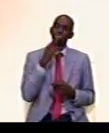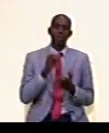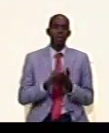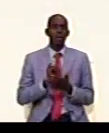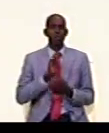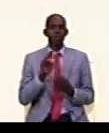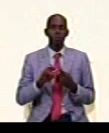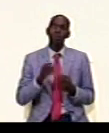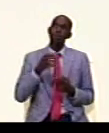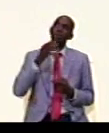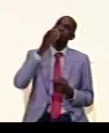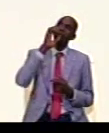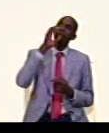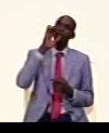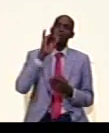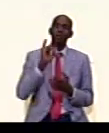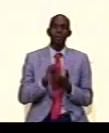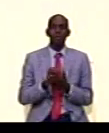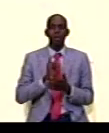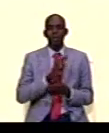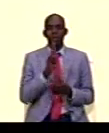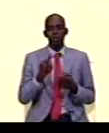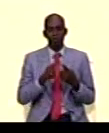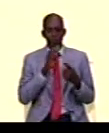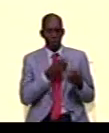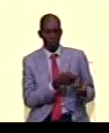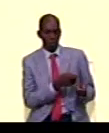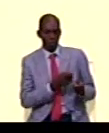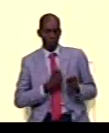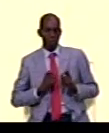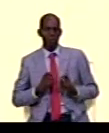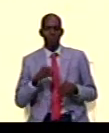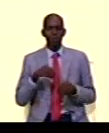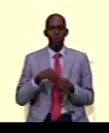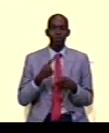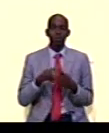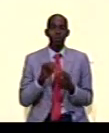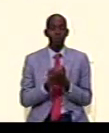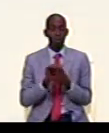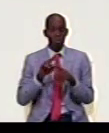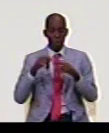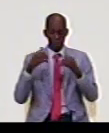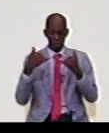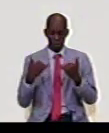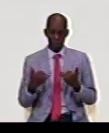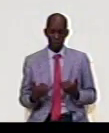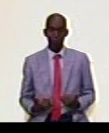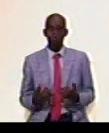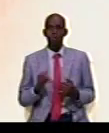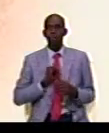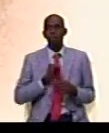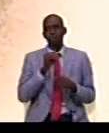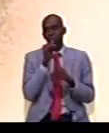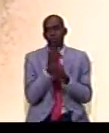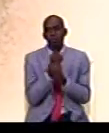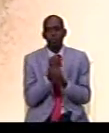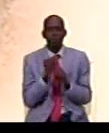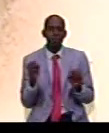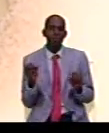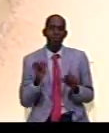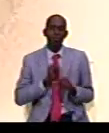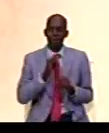that. I used to be lured, enticed into that. But now I'm saved.